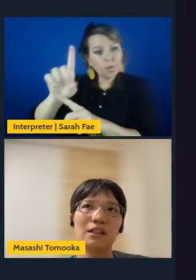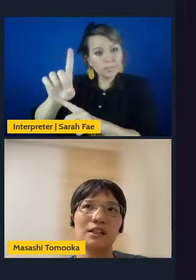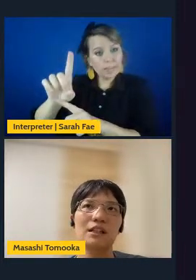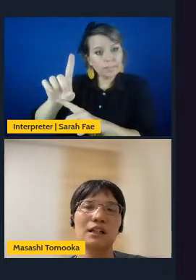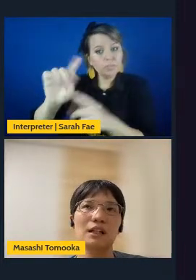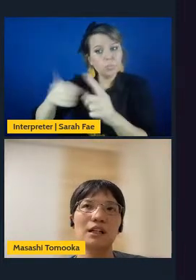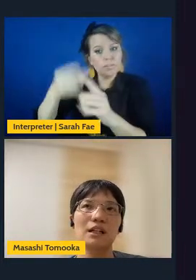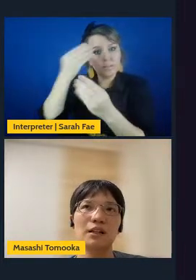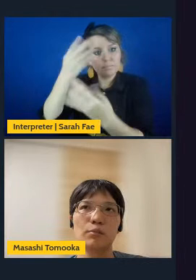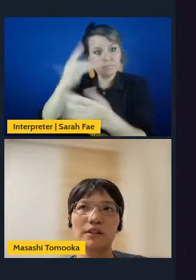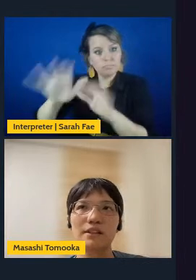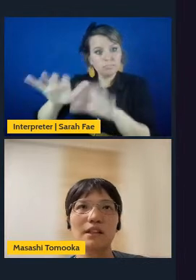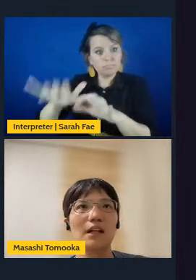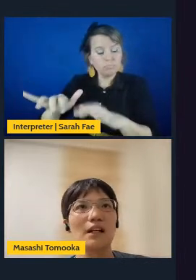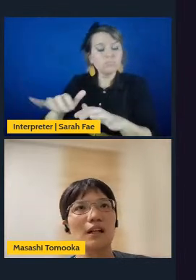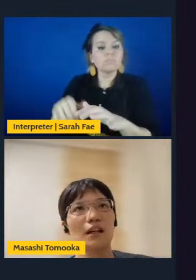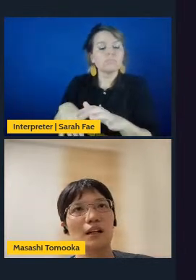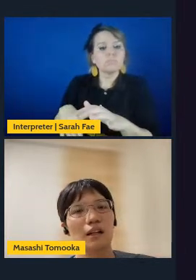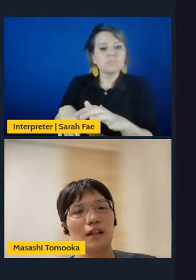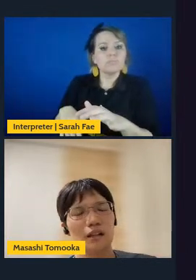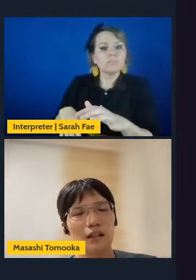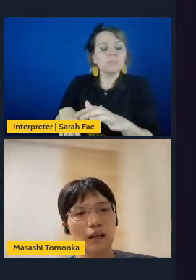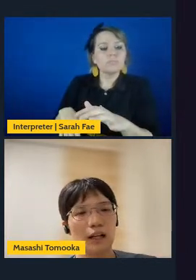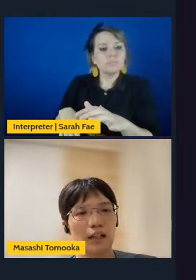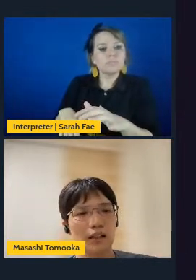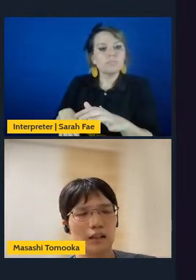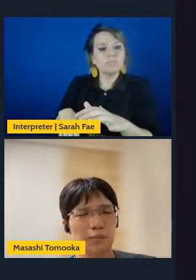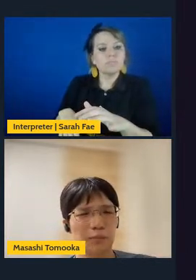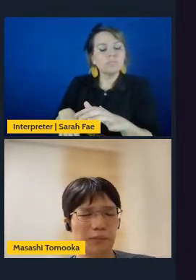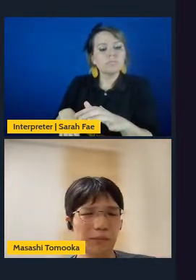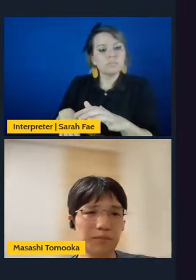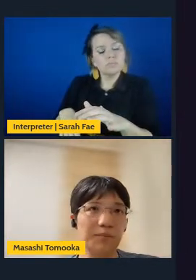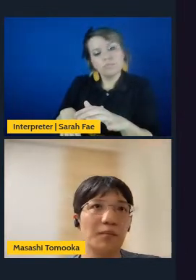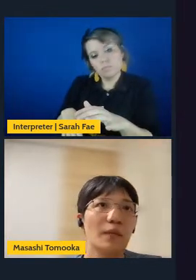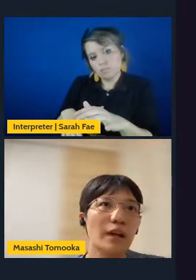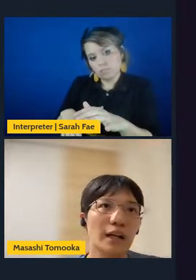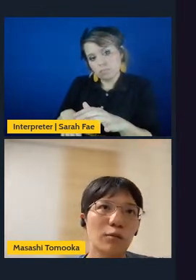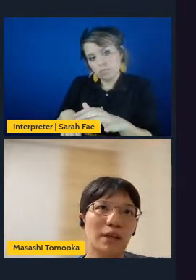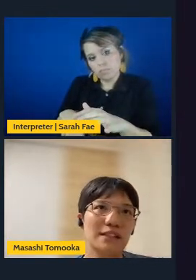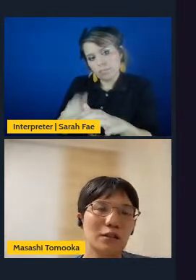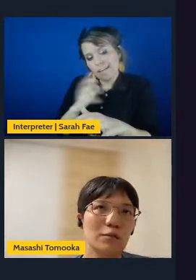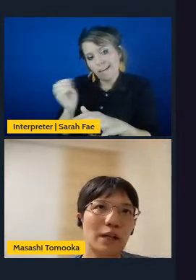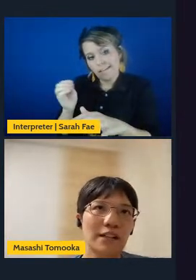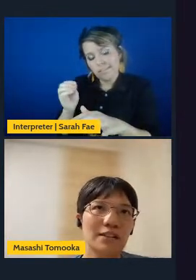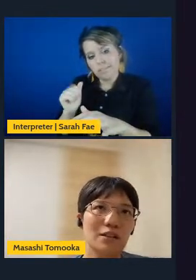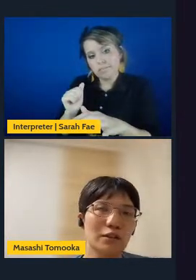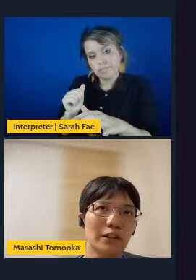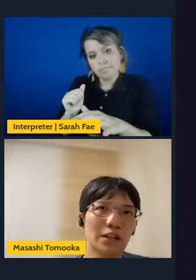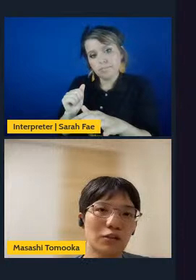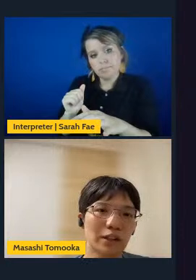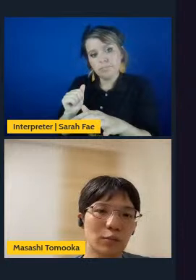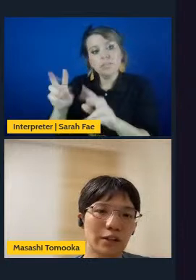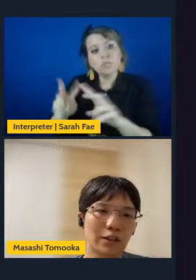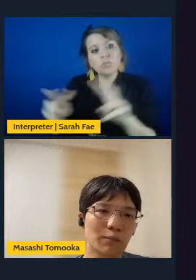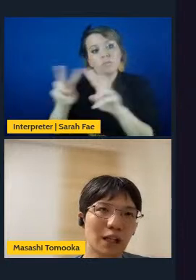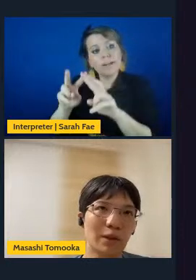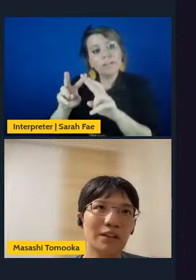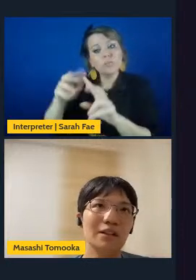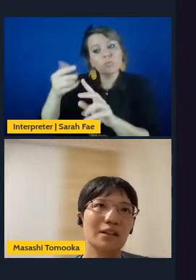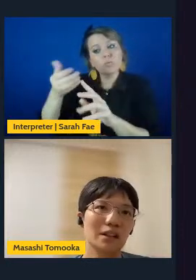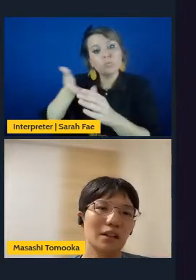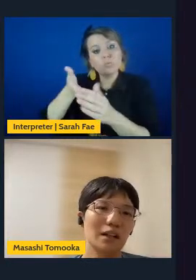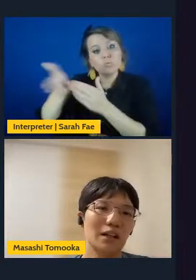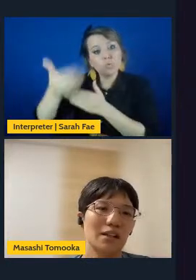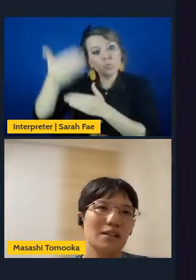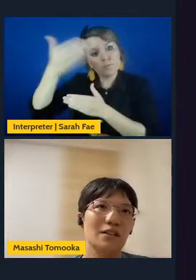stack outputs, and and pass those values to your front end building